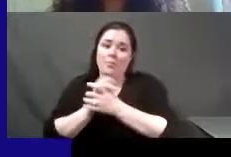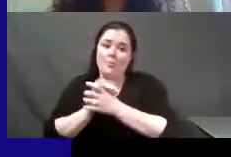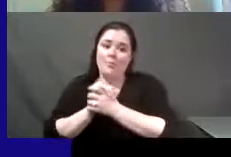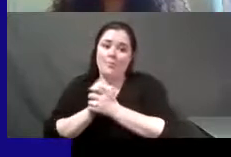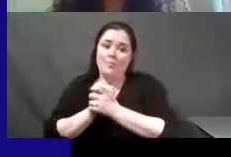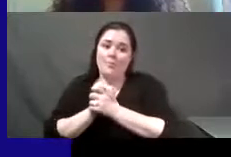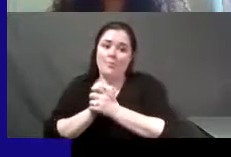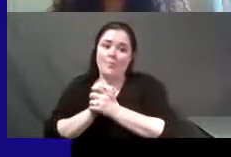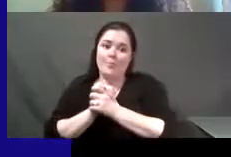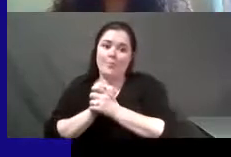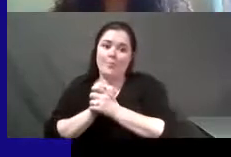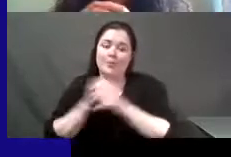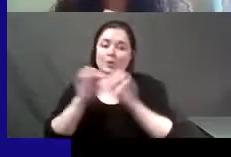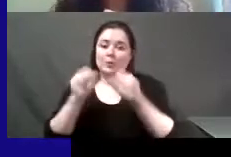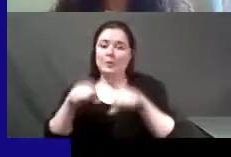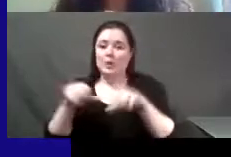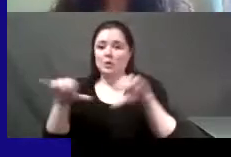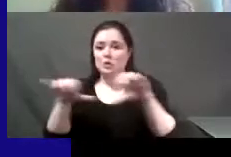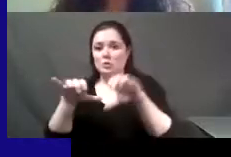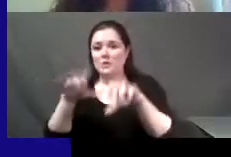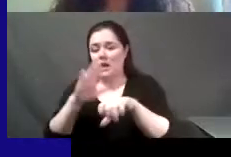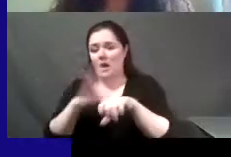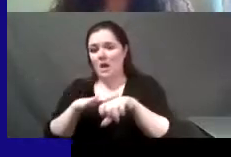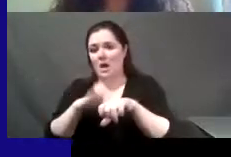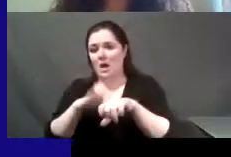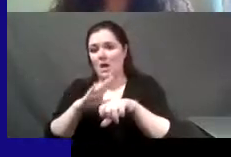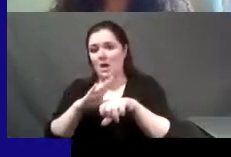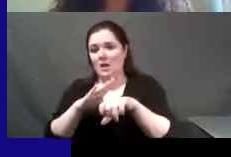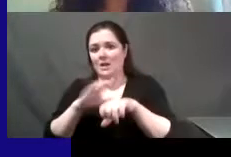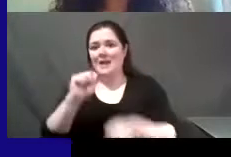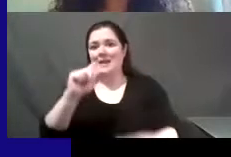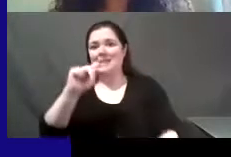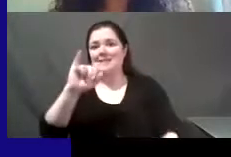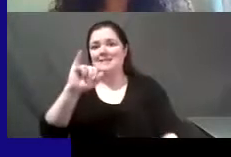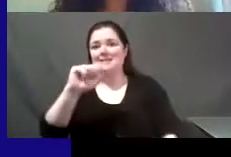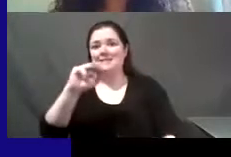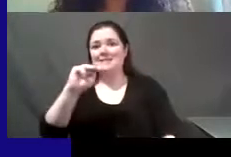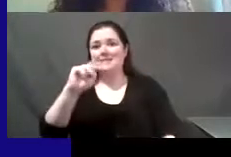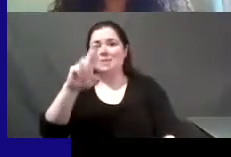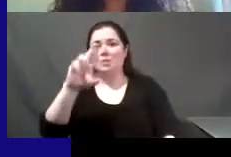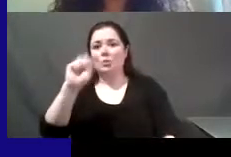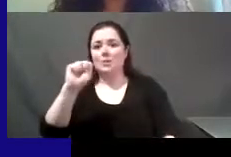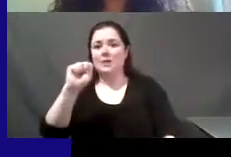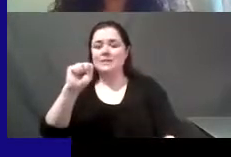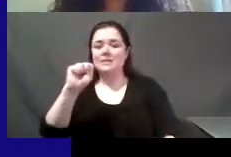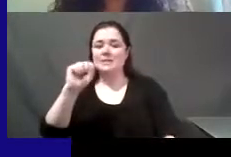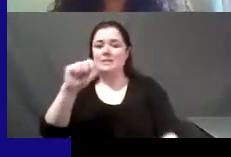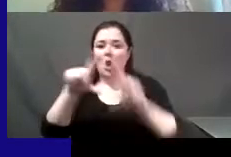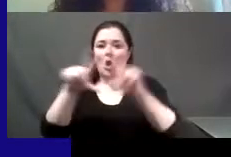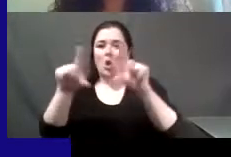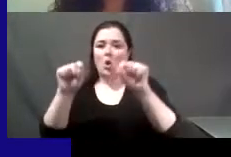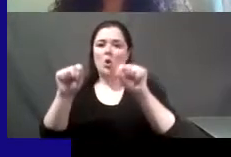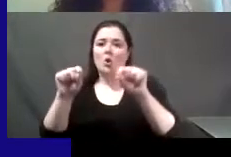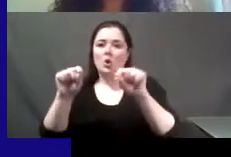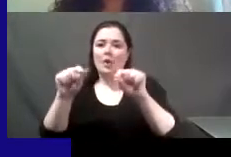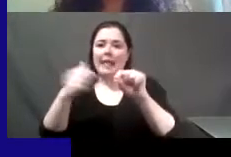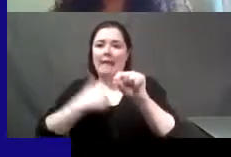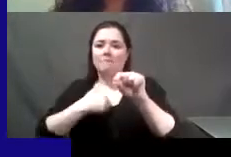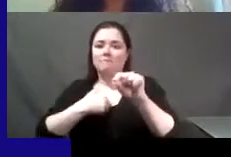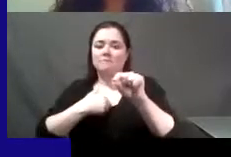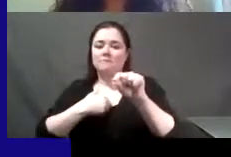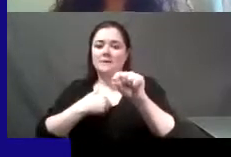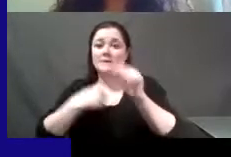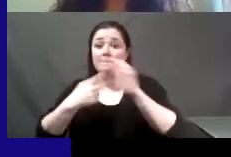you can get it done on a stimulus card, where they would actually have the card, and you don't need to have